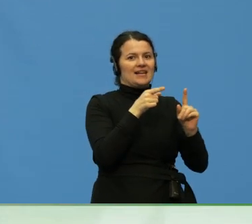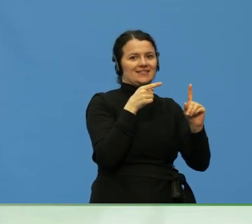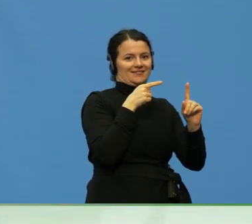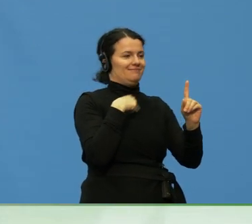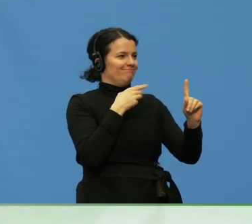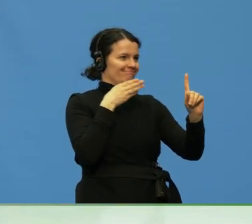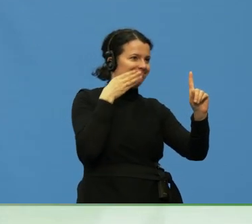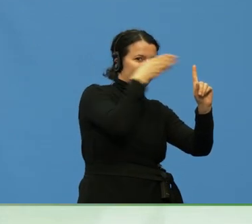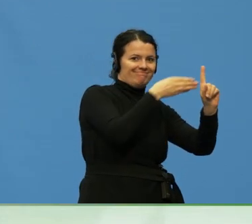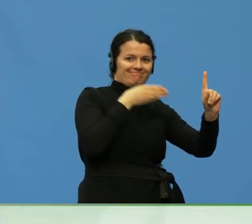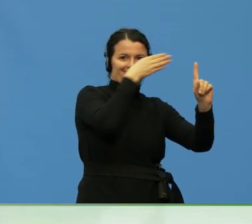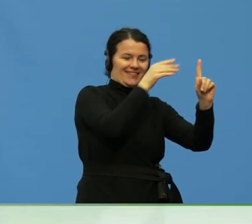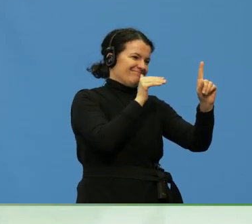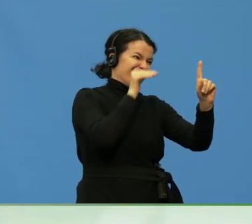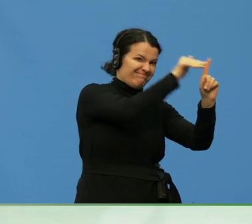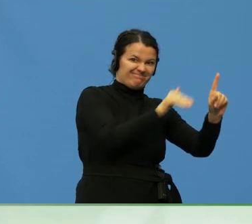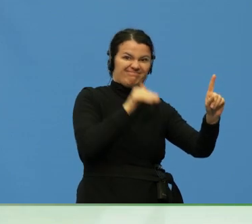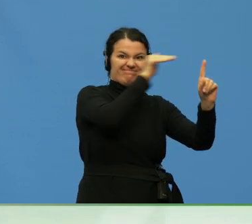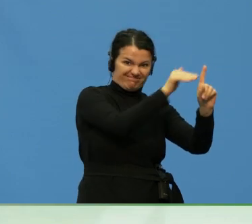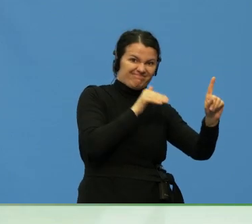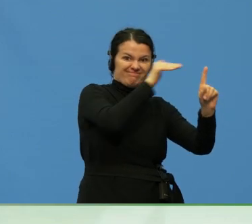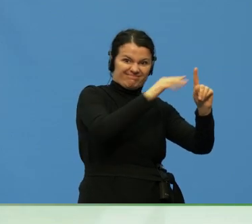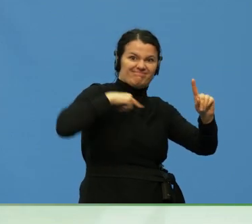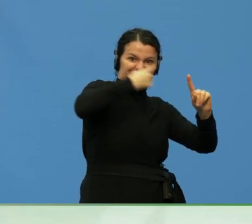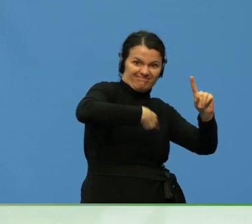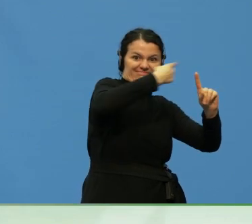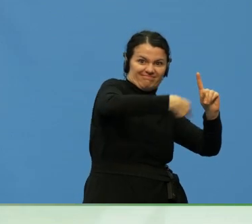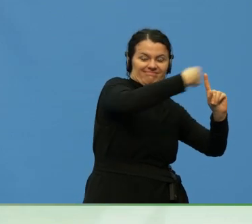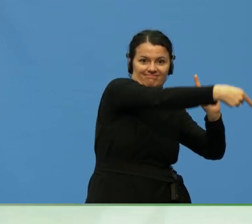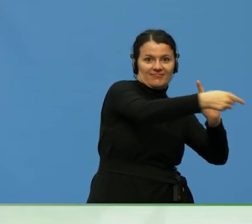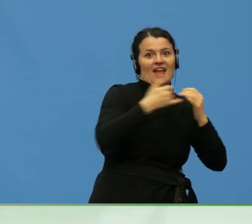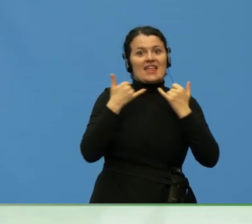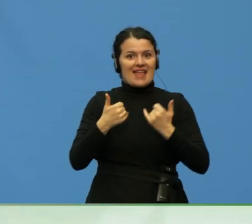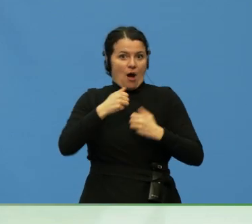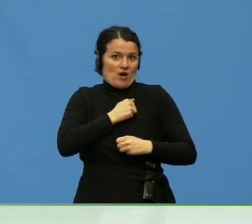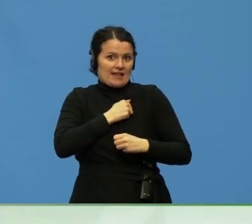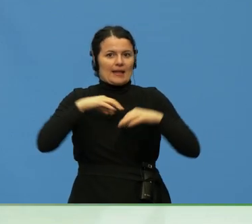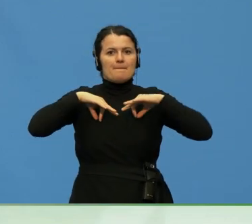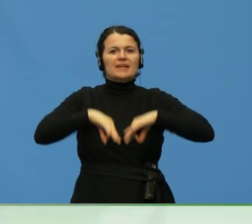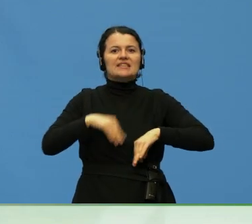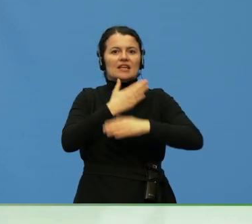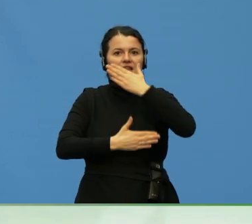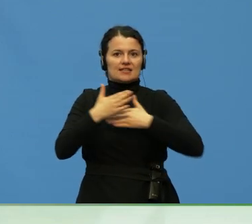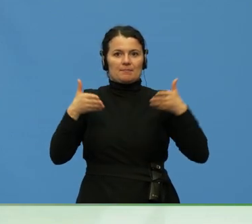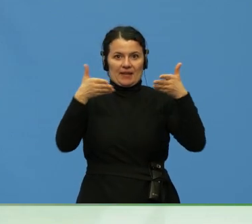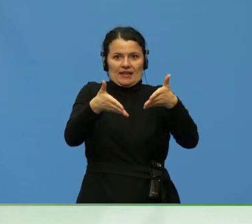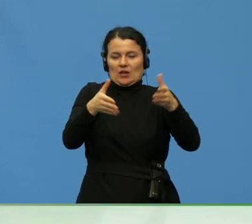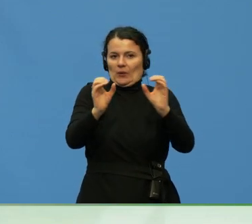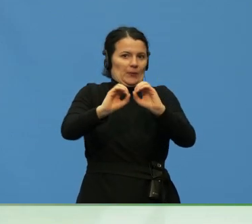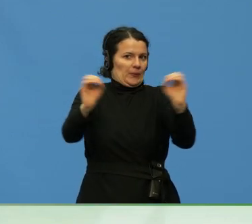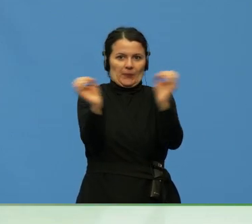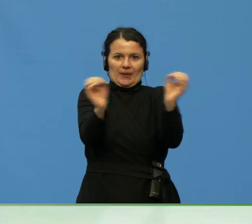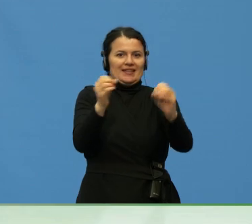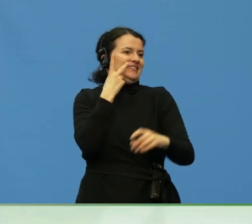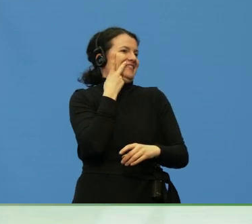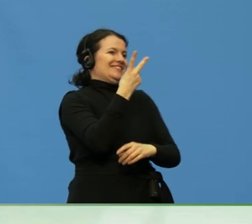line. Like, we don't currently have a Minister for Disability in Canada, and it is noticeable. And that's just how it is. With no disrespect to my